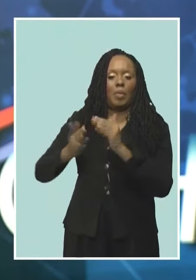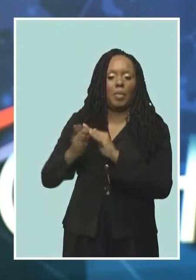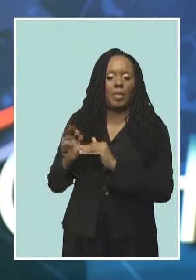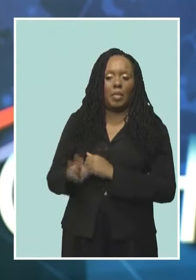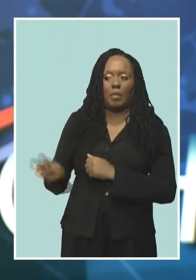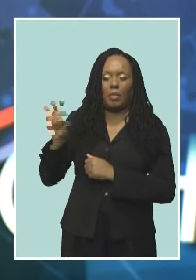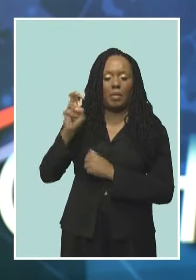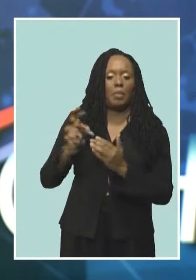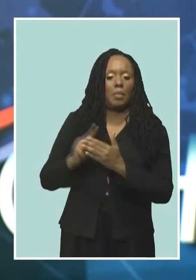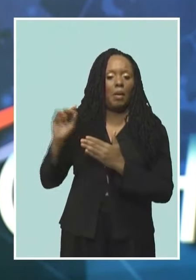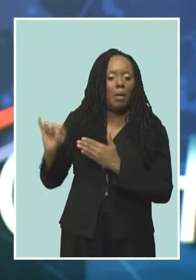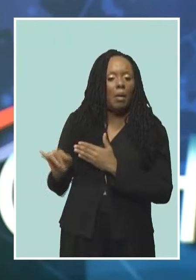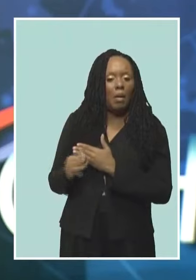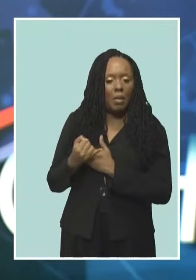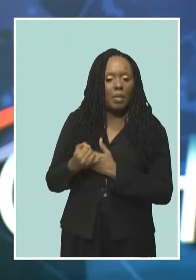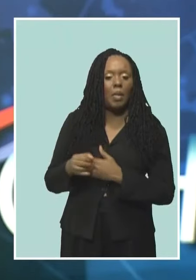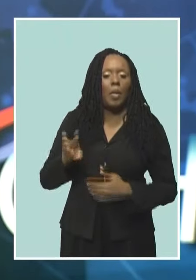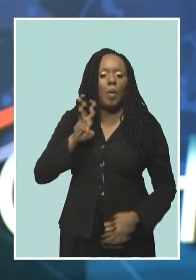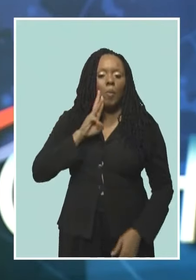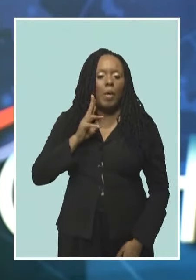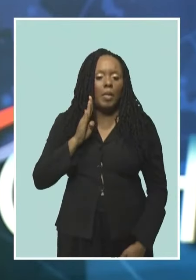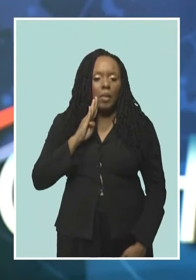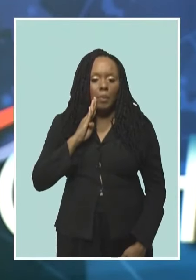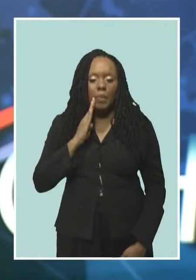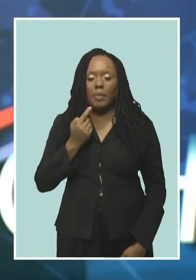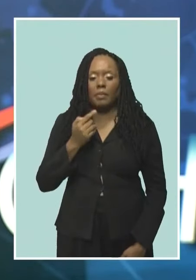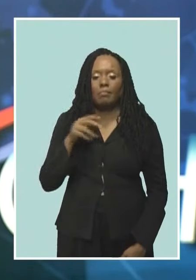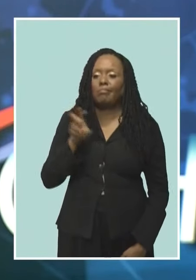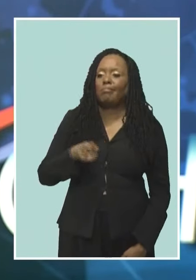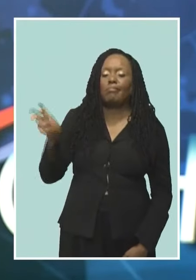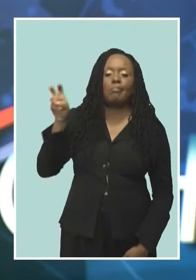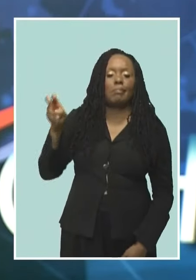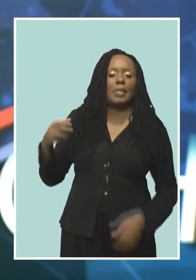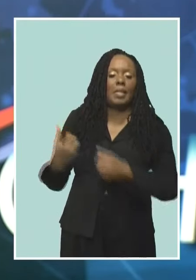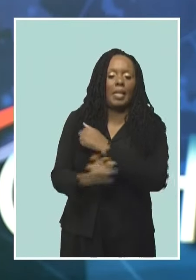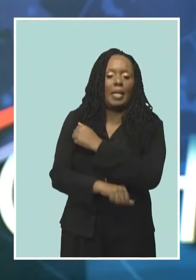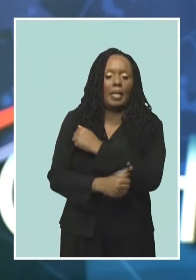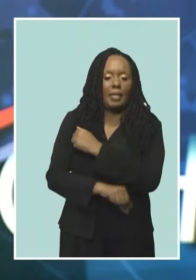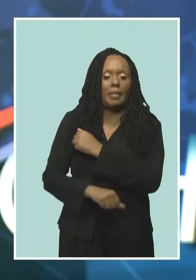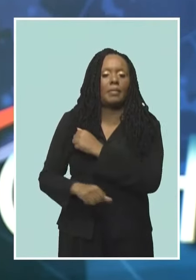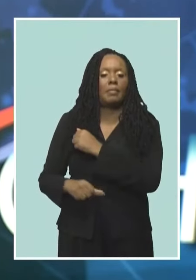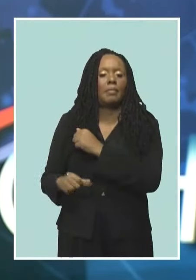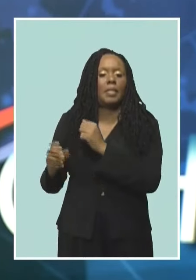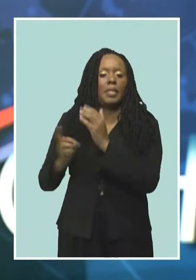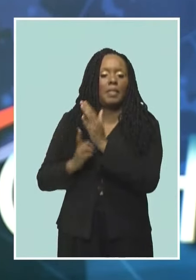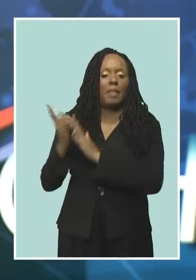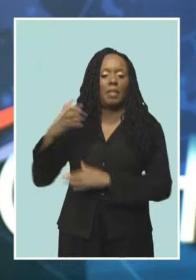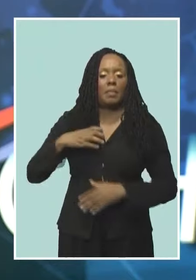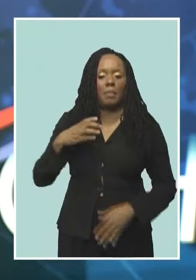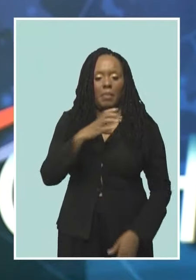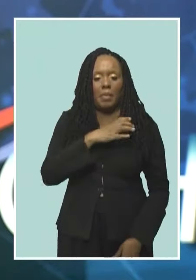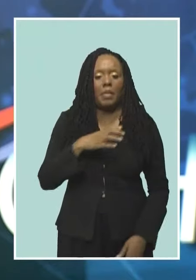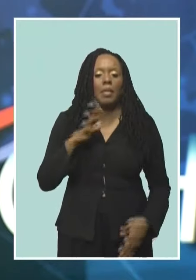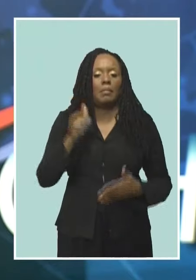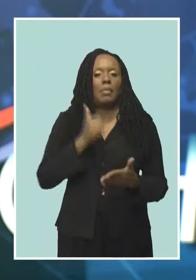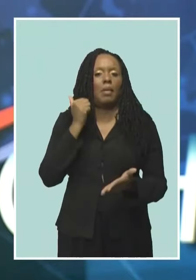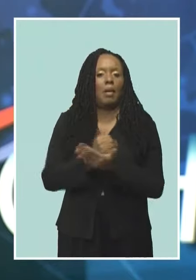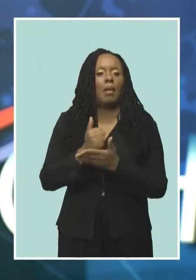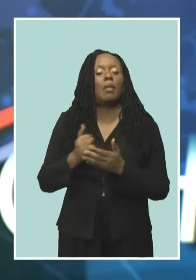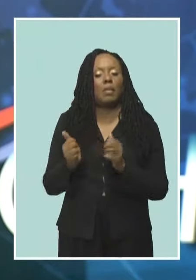tourism projects, given the potential of the parish. Wendy Burt tells us the St. Andrew Development Commission has the endorsement of